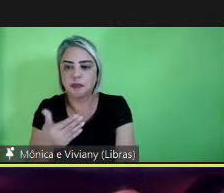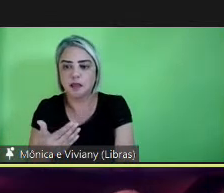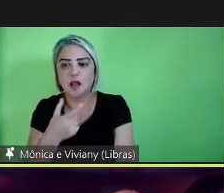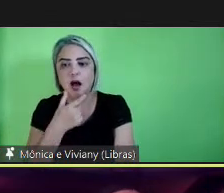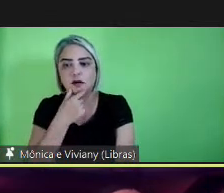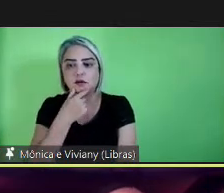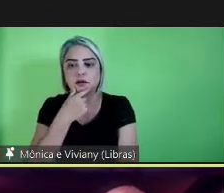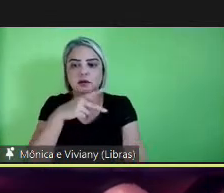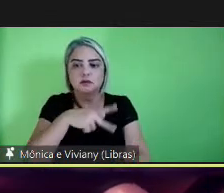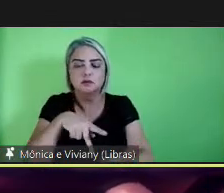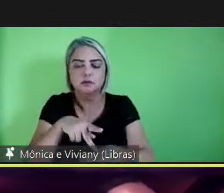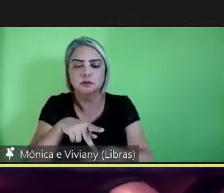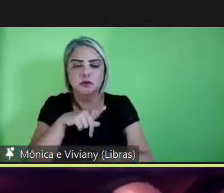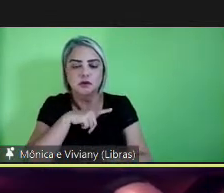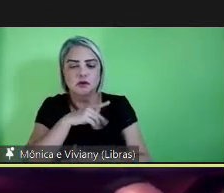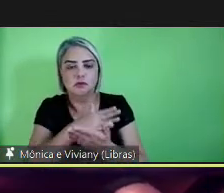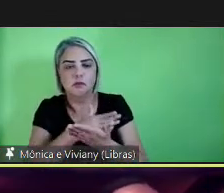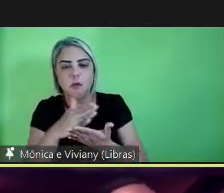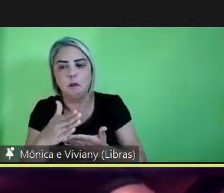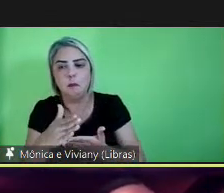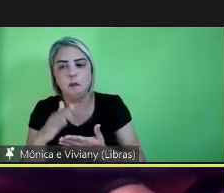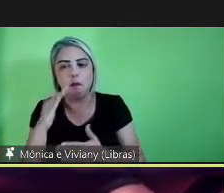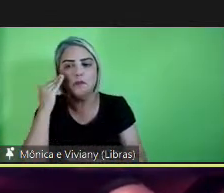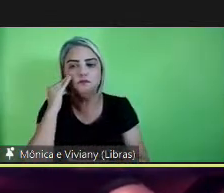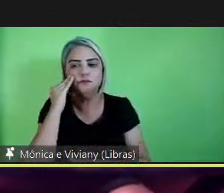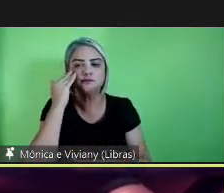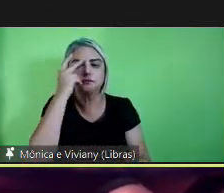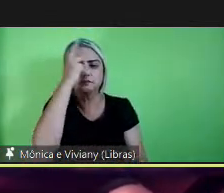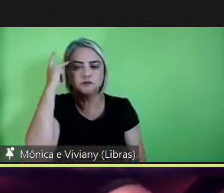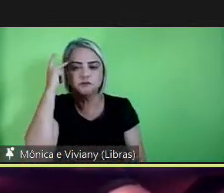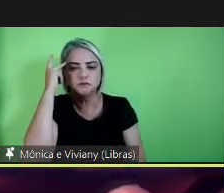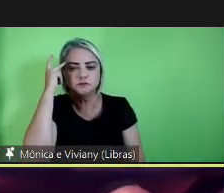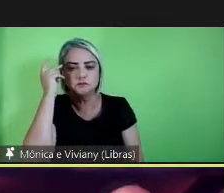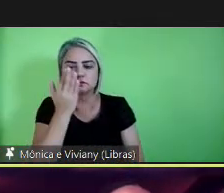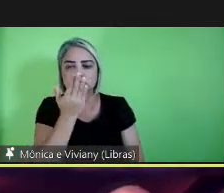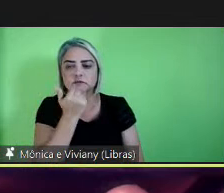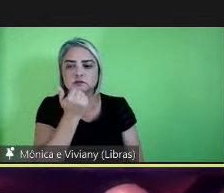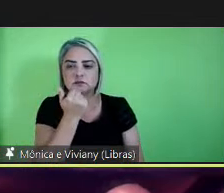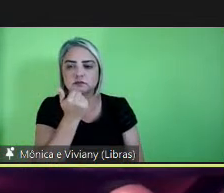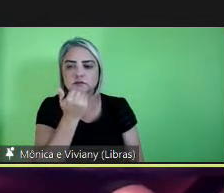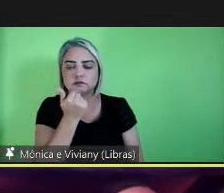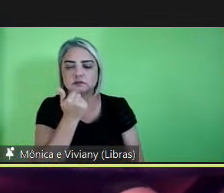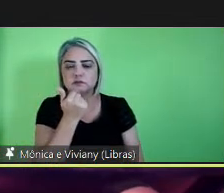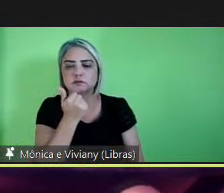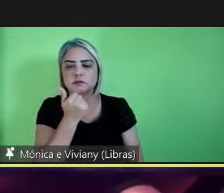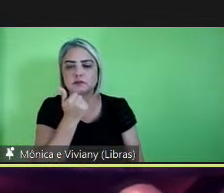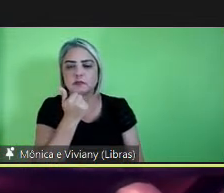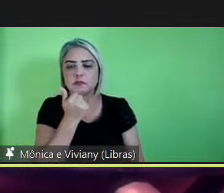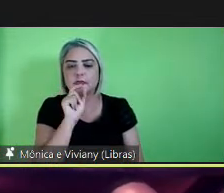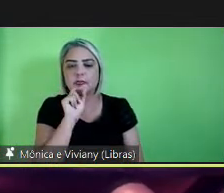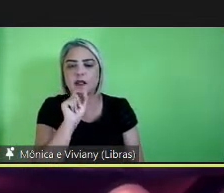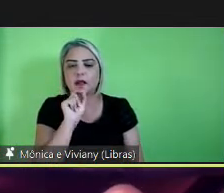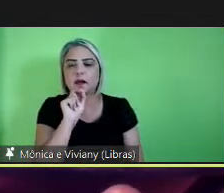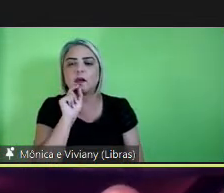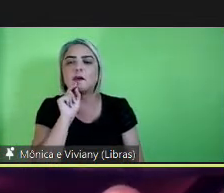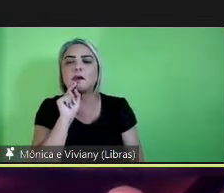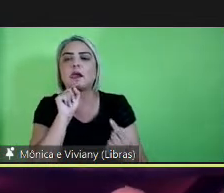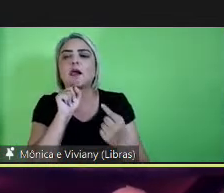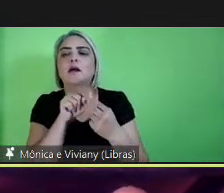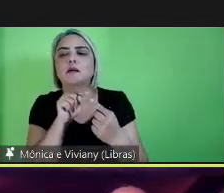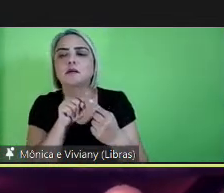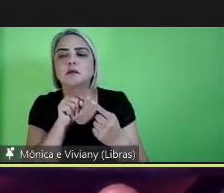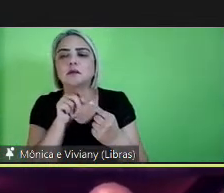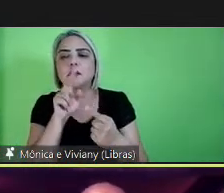by understanding what people are eating and their personal goals, their understanding of